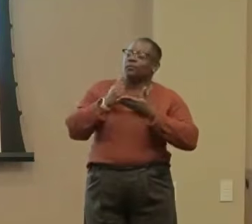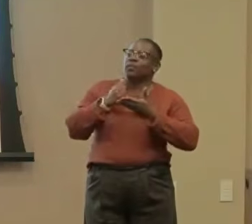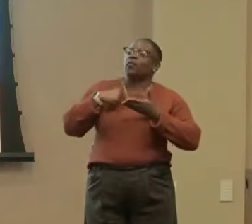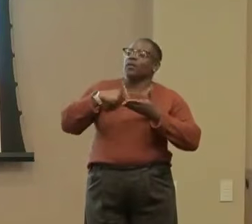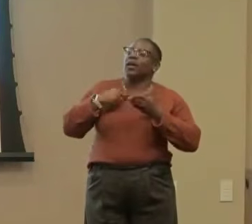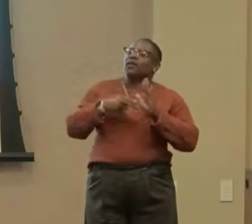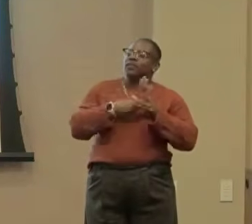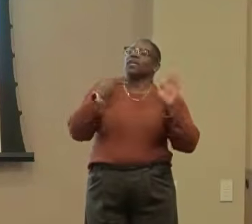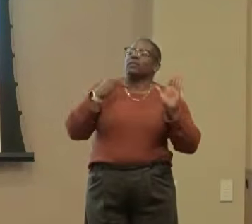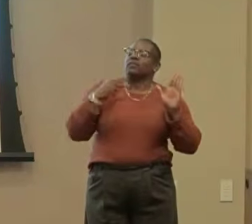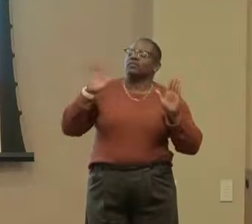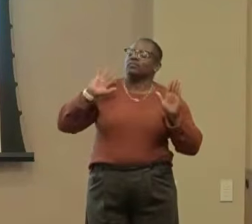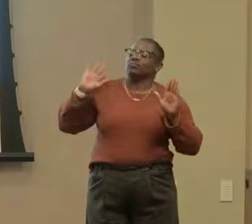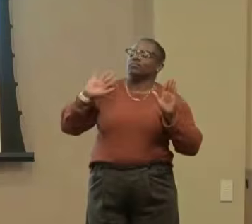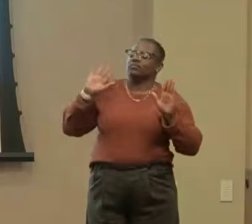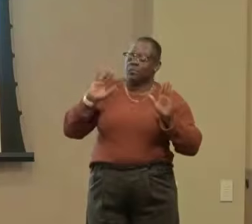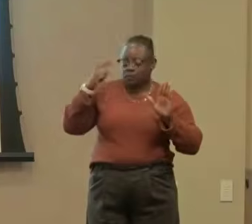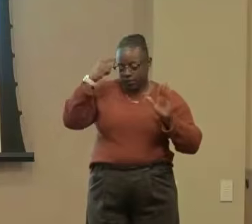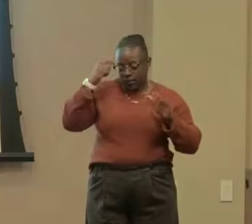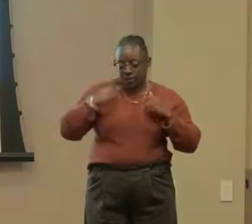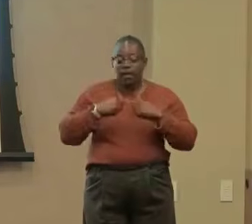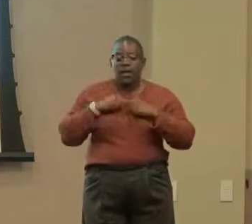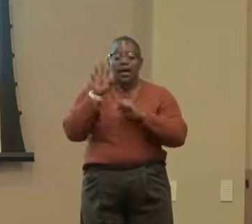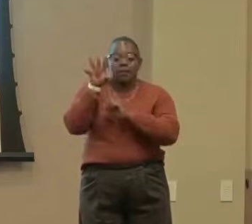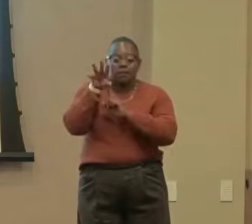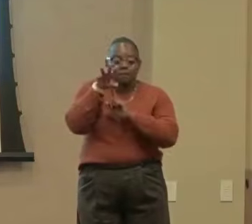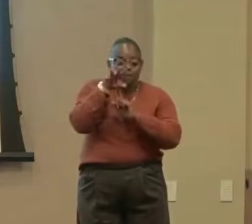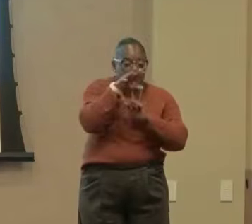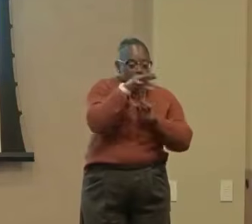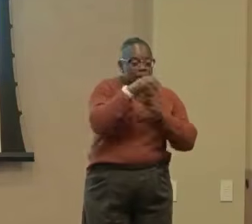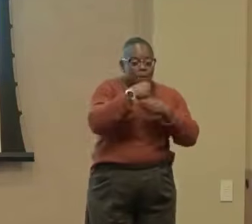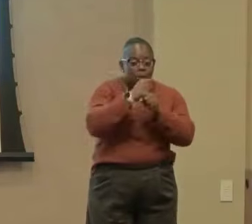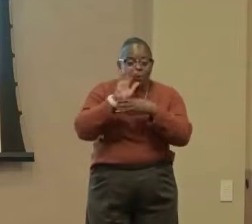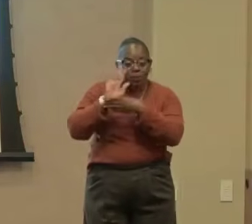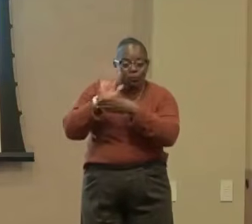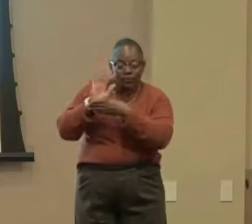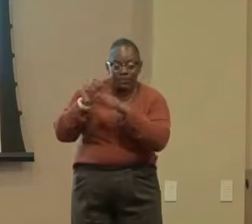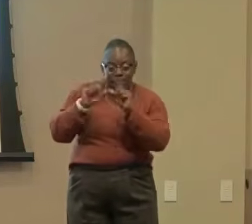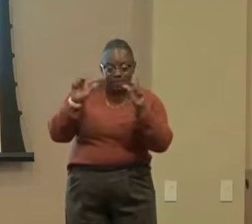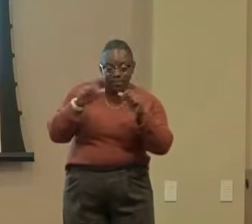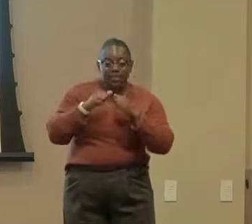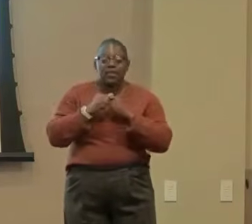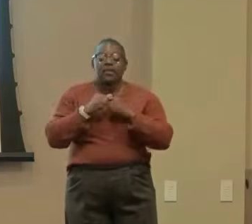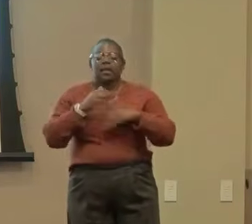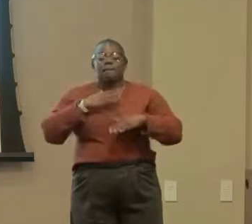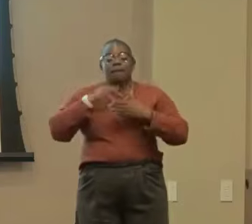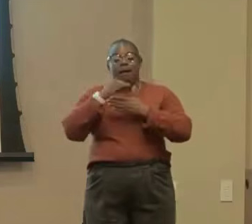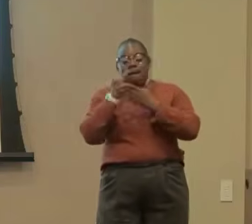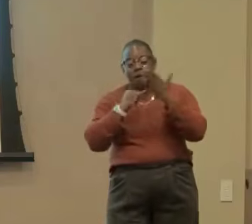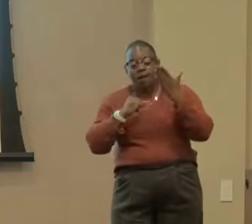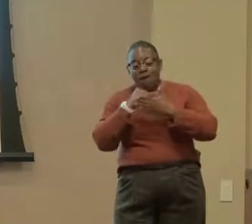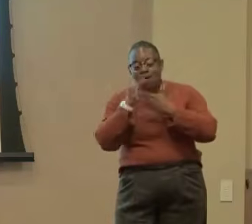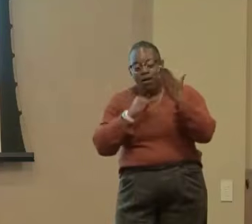I was recently diagnosed. I'm a filmmaker, and I use my art to be able